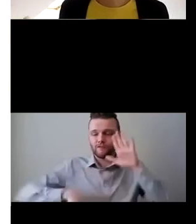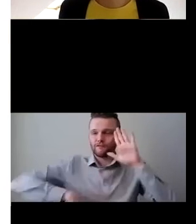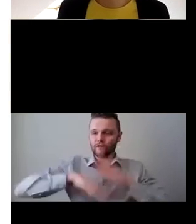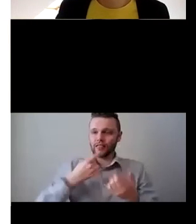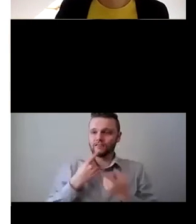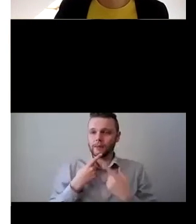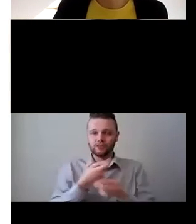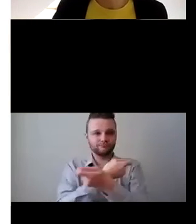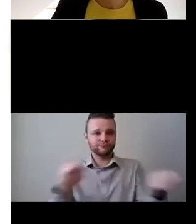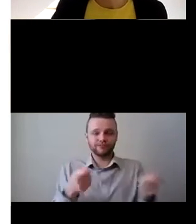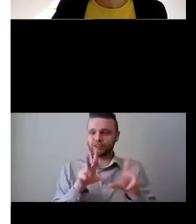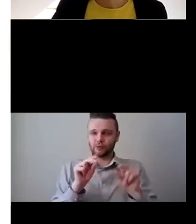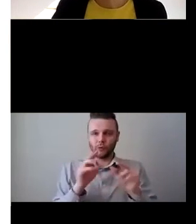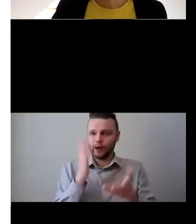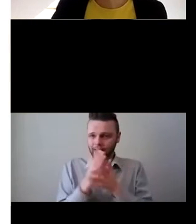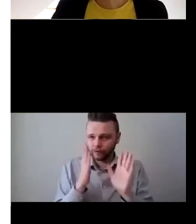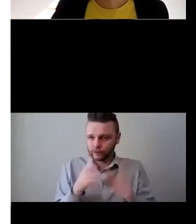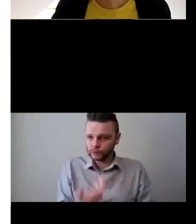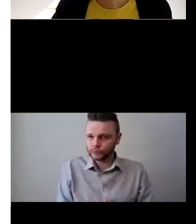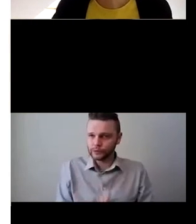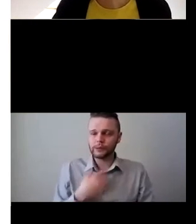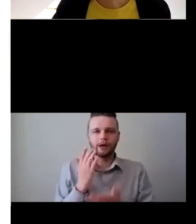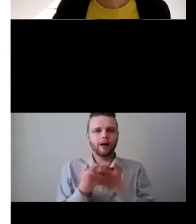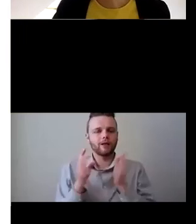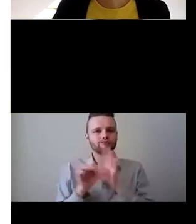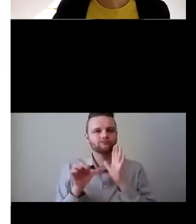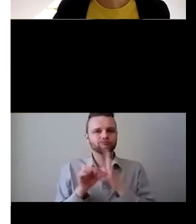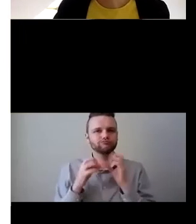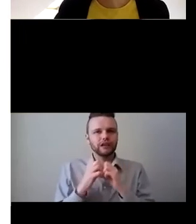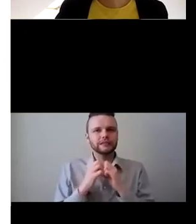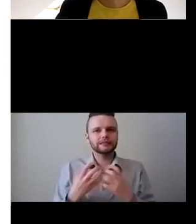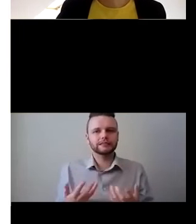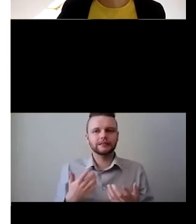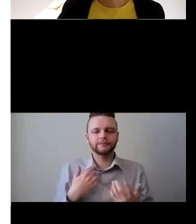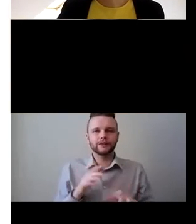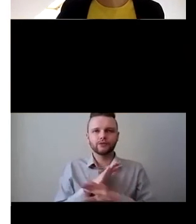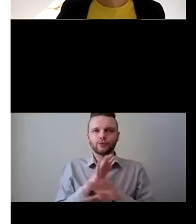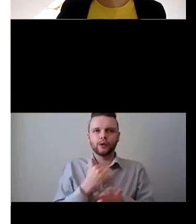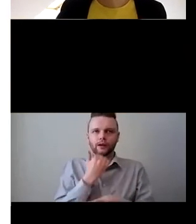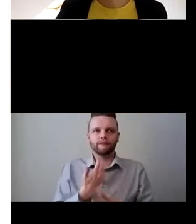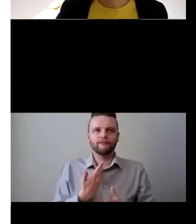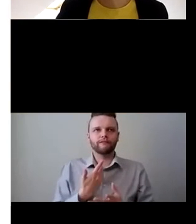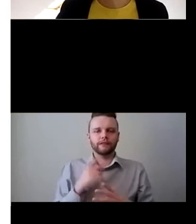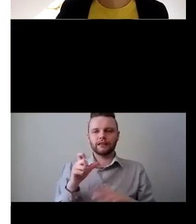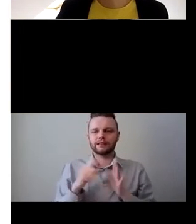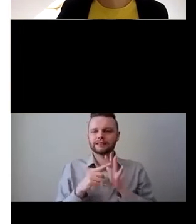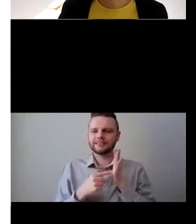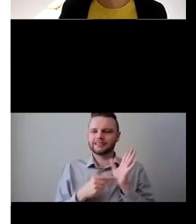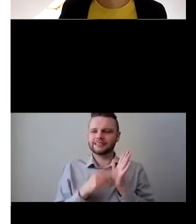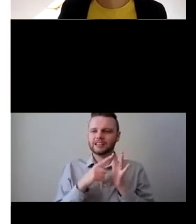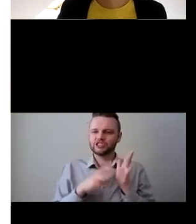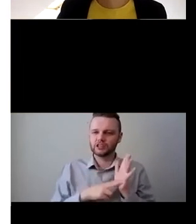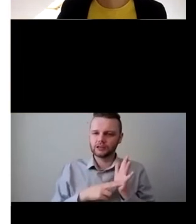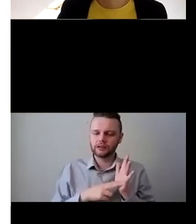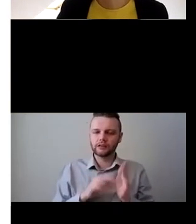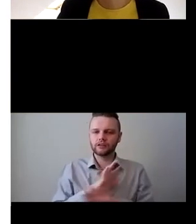with all the other actors. What is a very problematic practice as well is the lack of citation, lack of